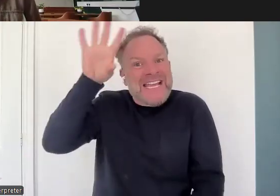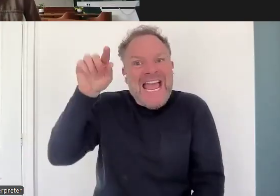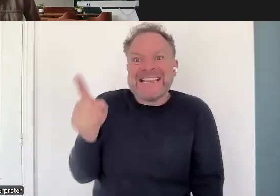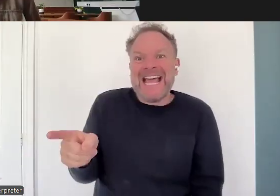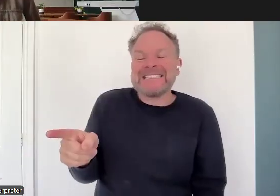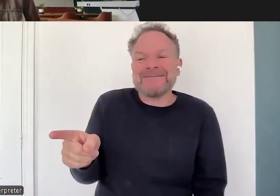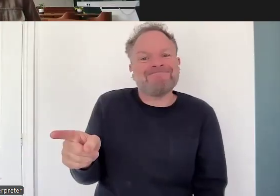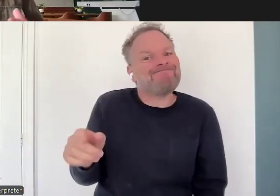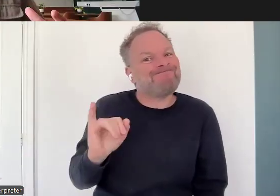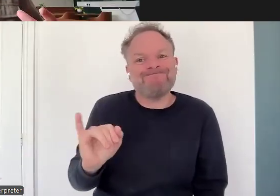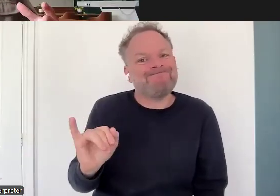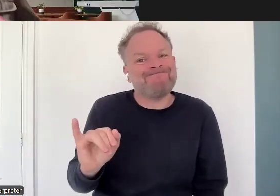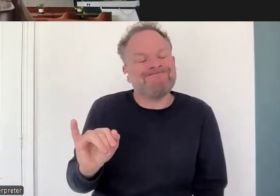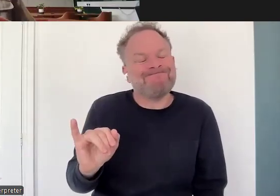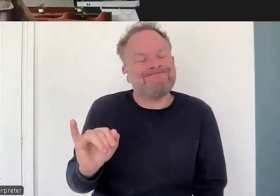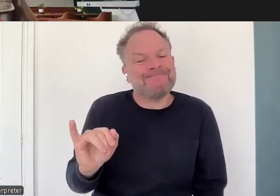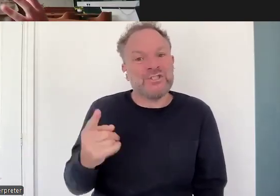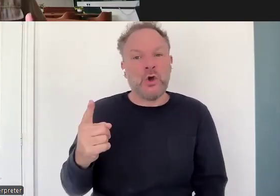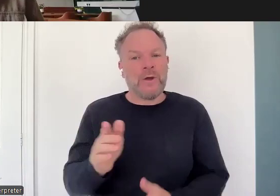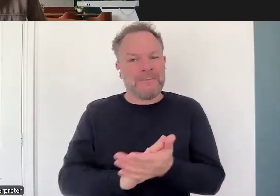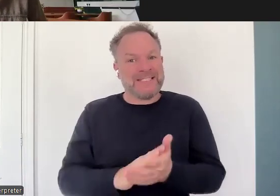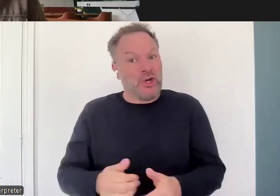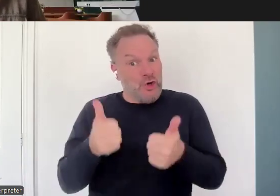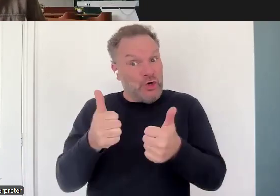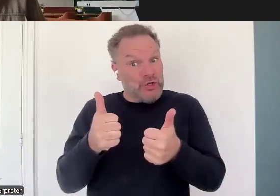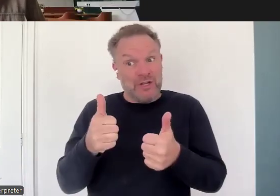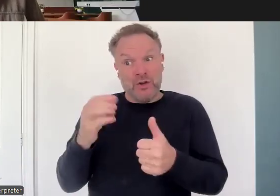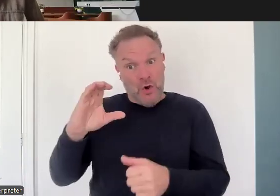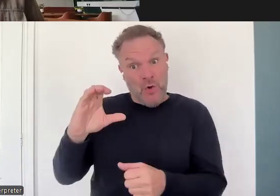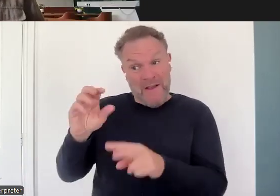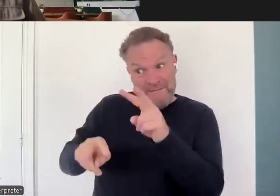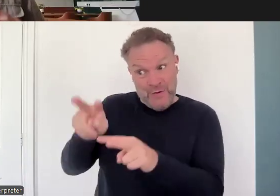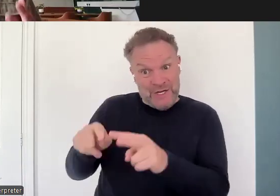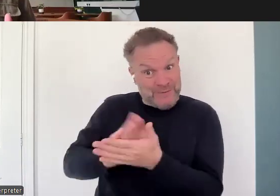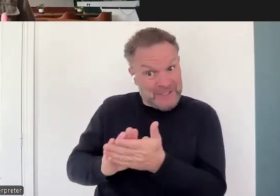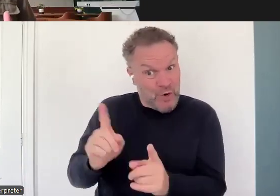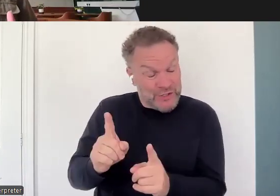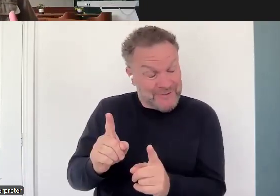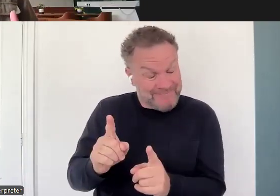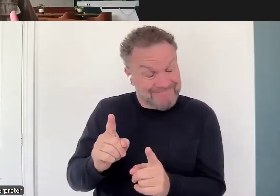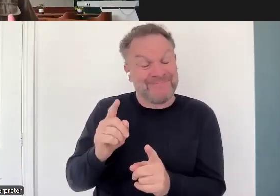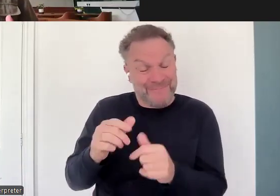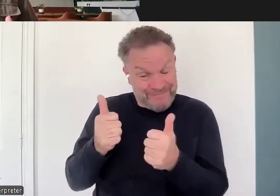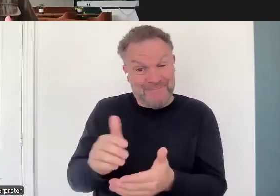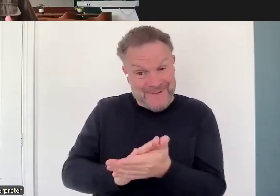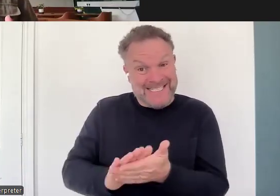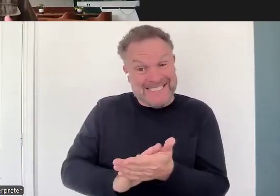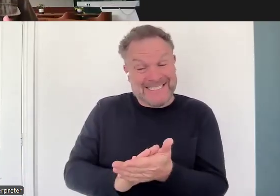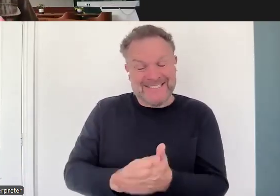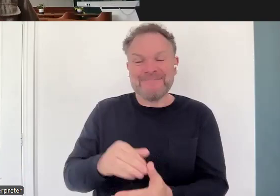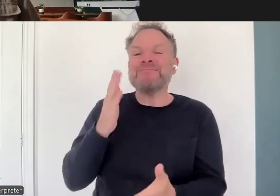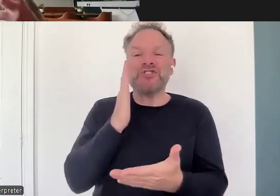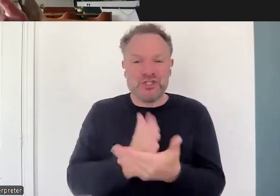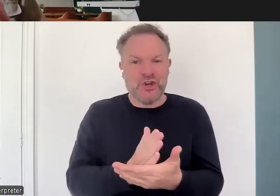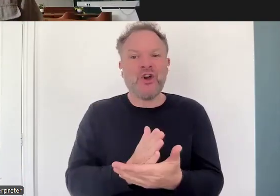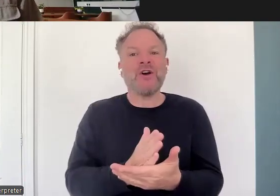peril. So what does good co-evaluation look like? Well, good co-evaluation entails making sure